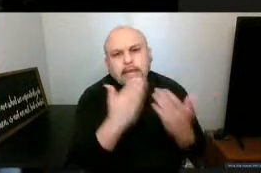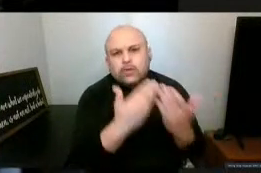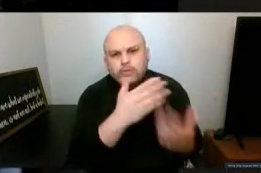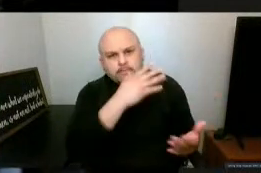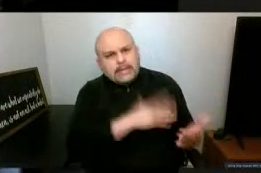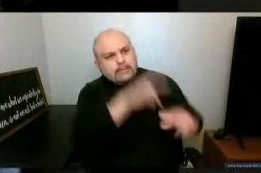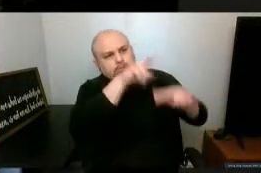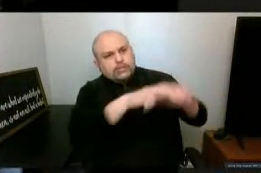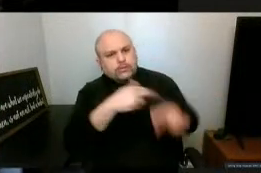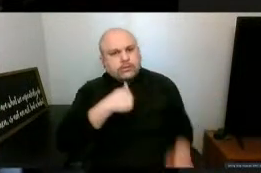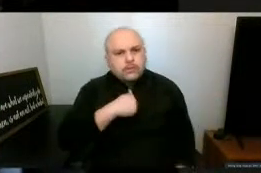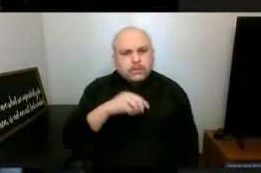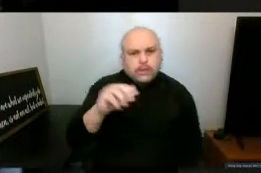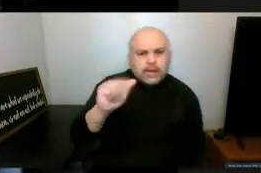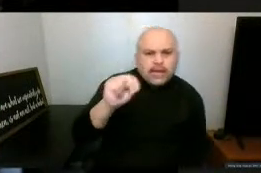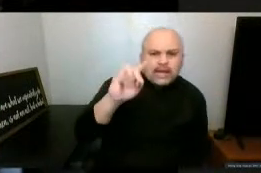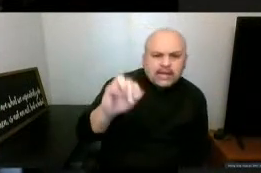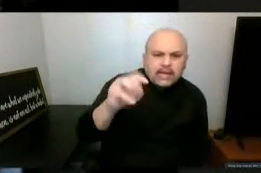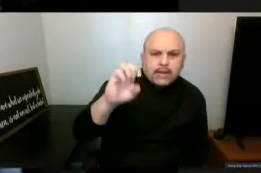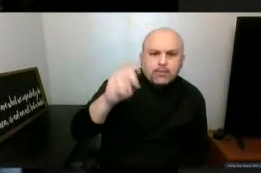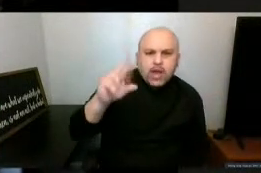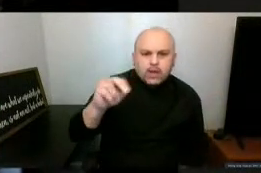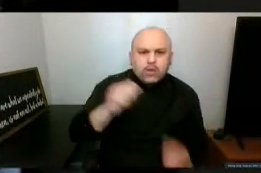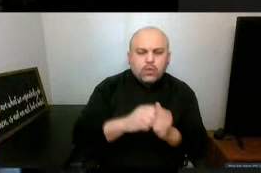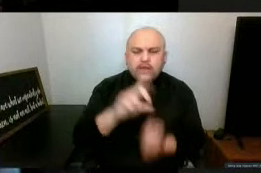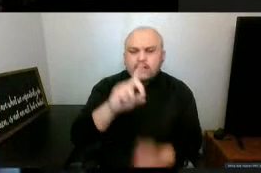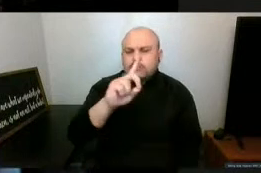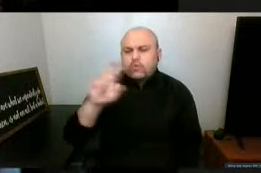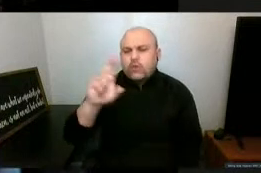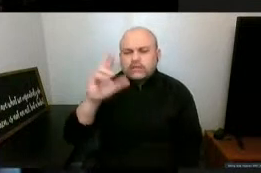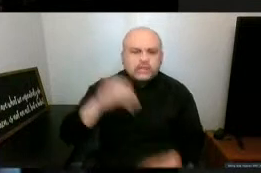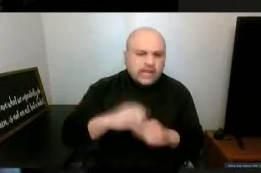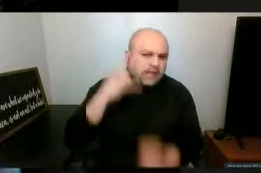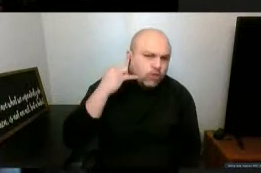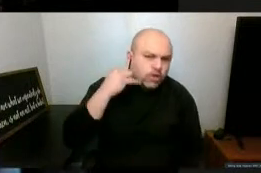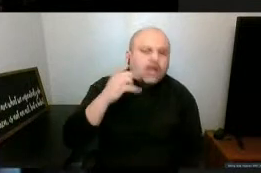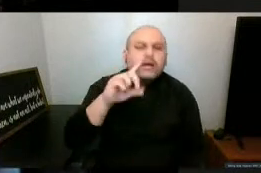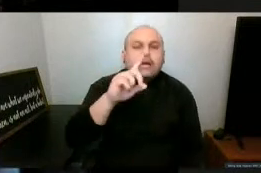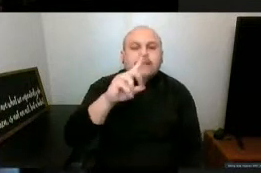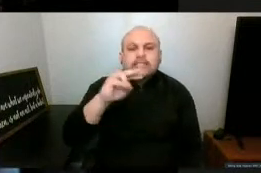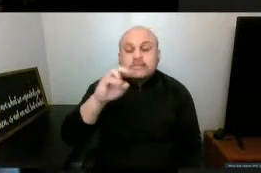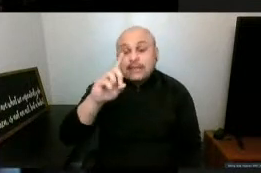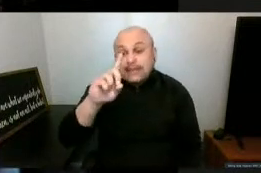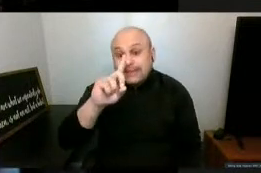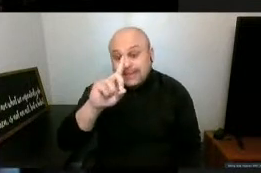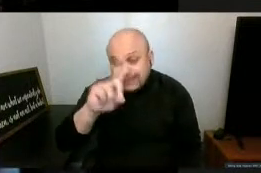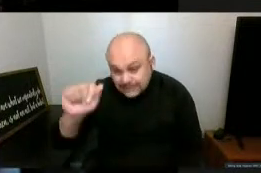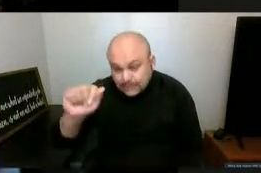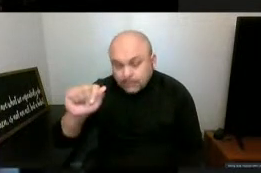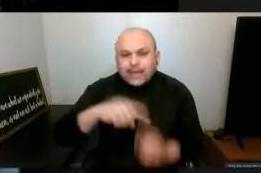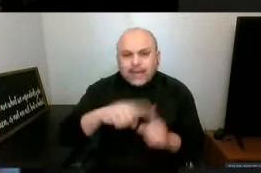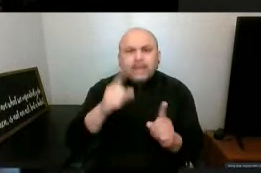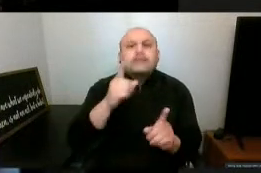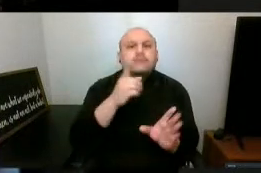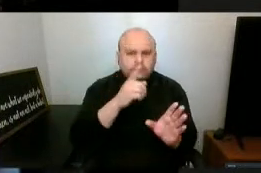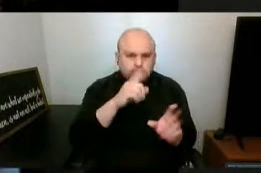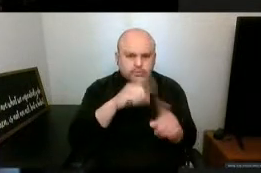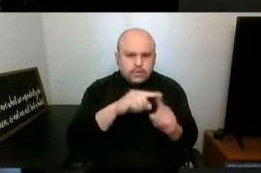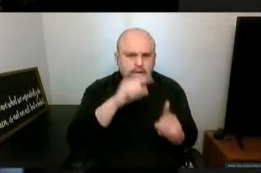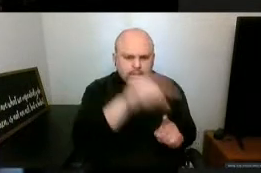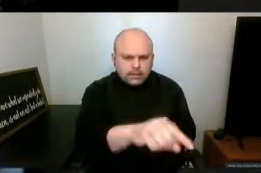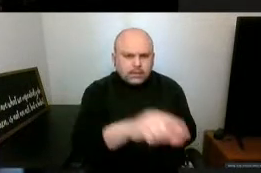Imperato with Disability Rights California, and I am an adult who's been living with bipolar disorder my whole professional